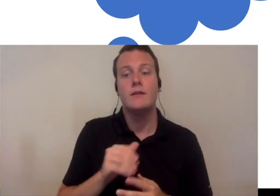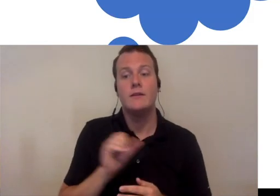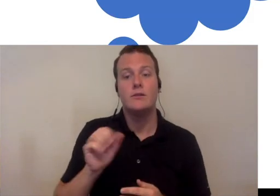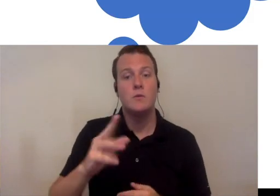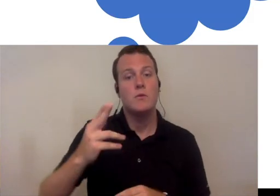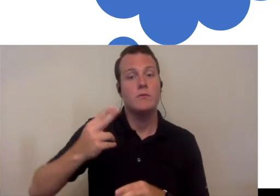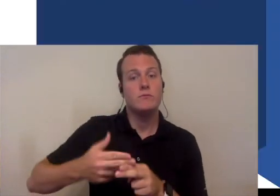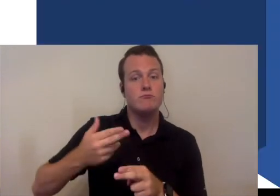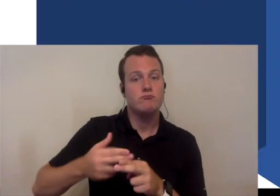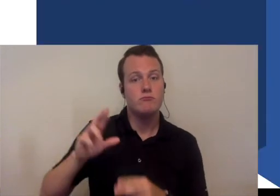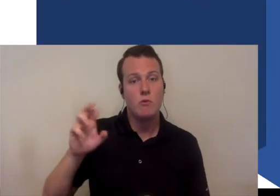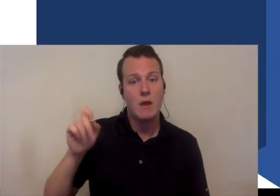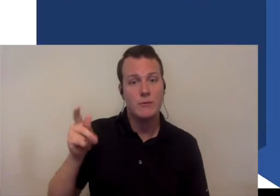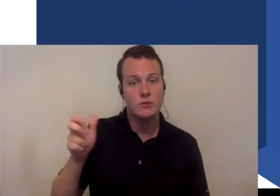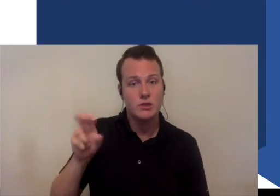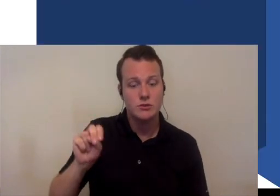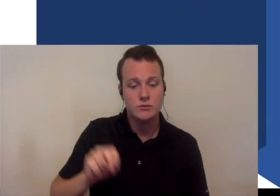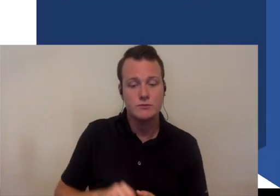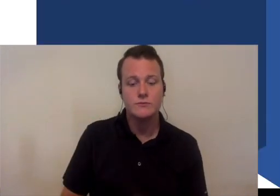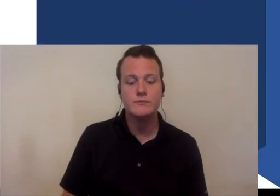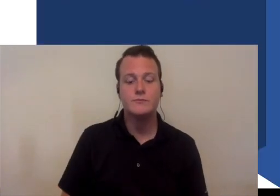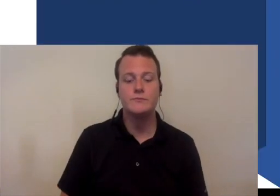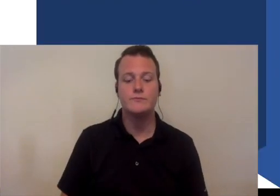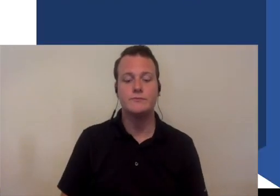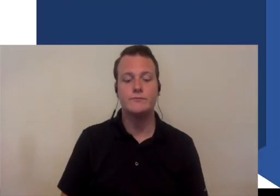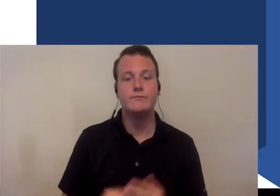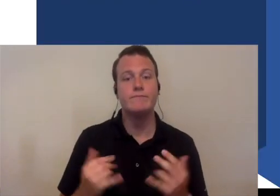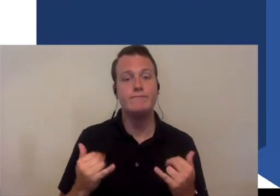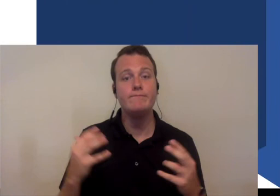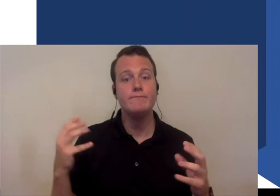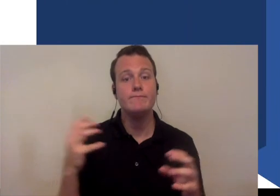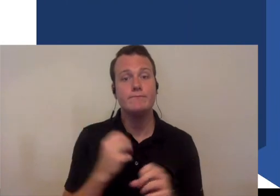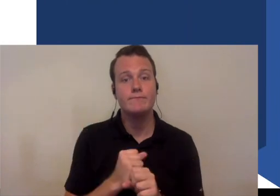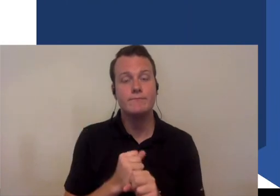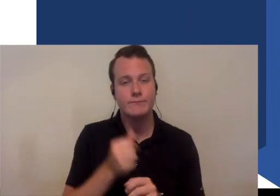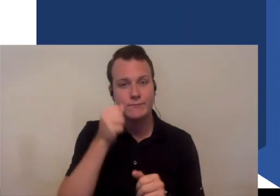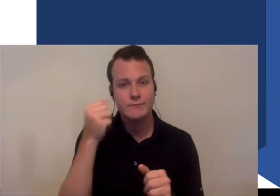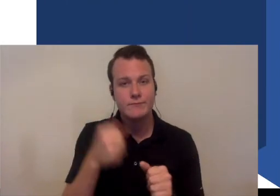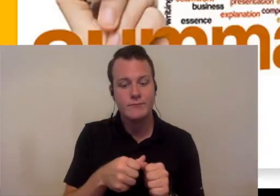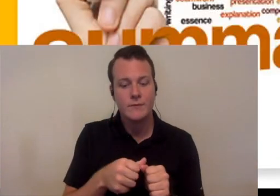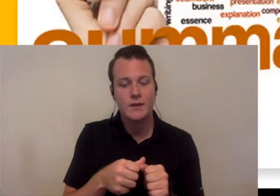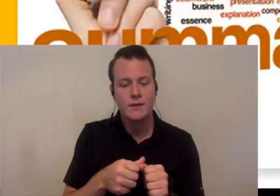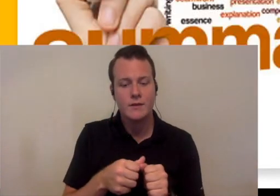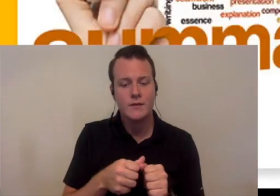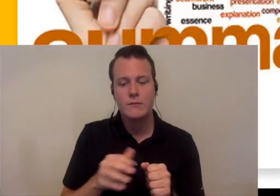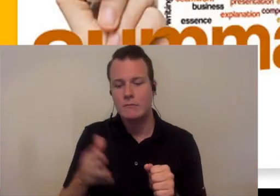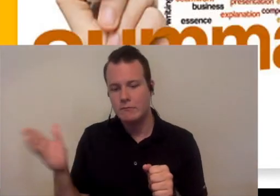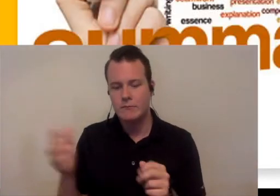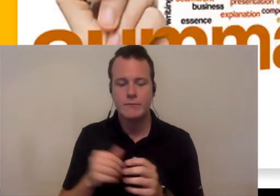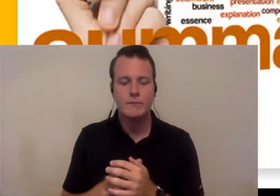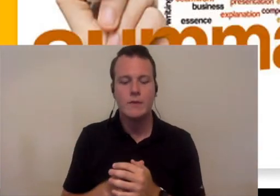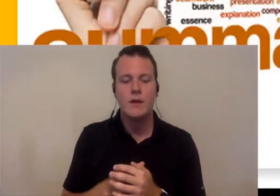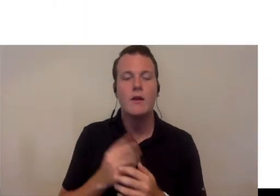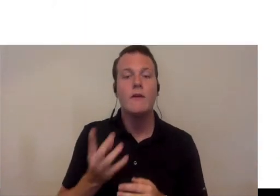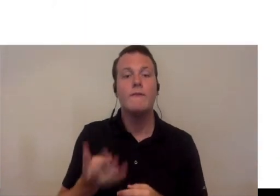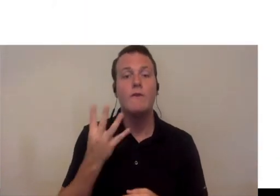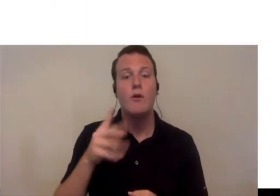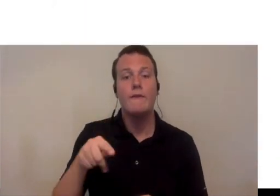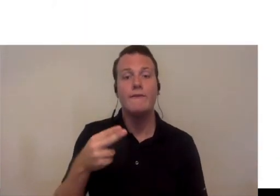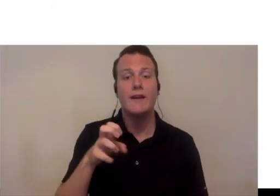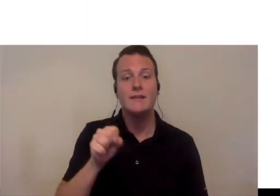reputation. Next slide. So summary, remember there's the next slide, 4 phases of